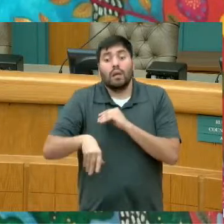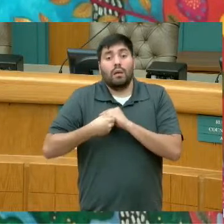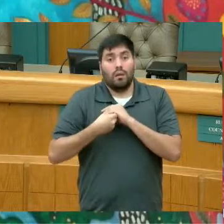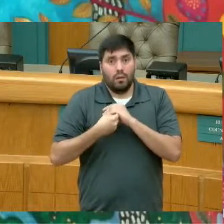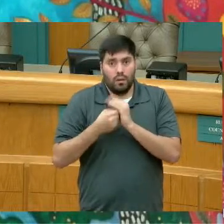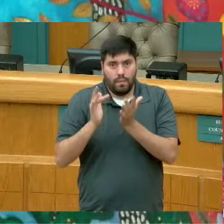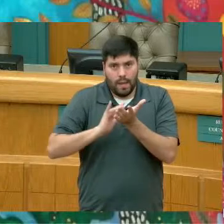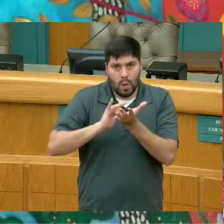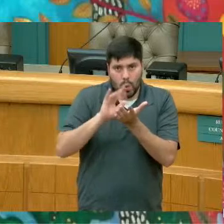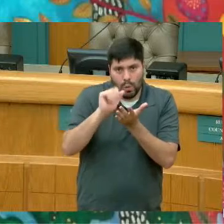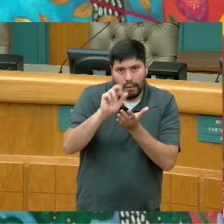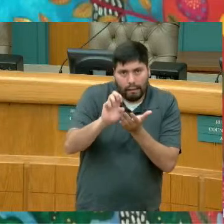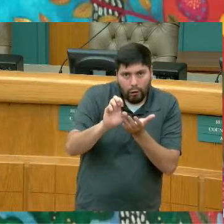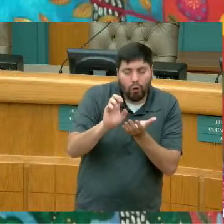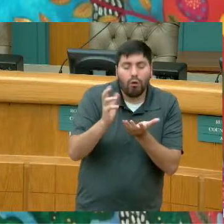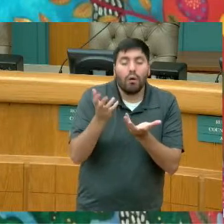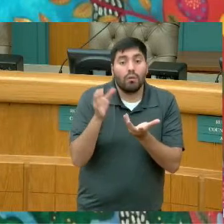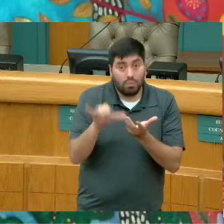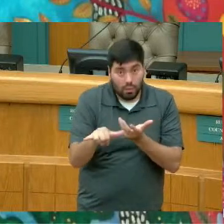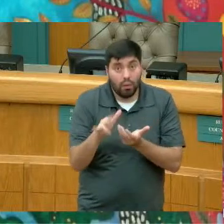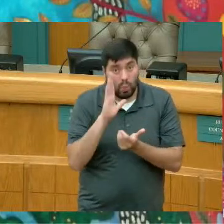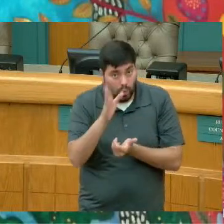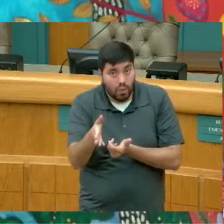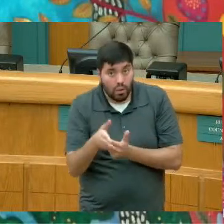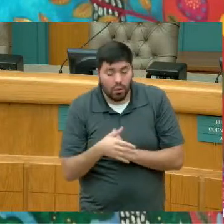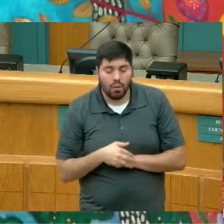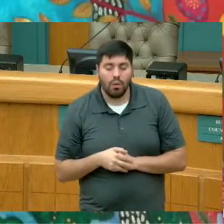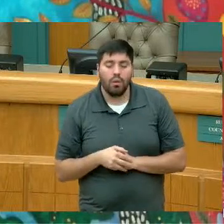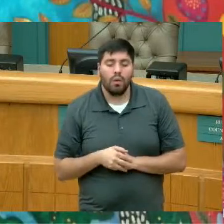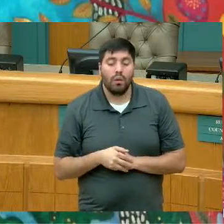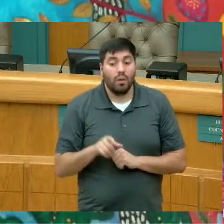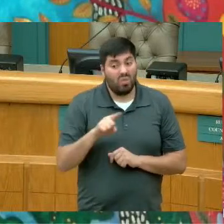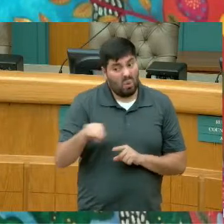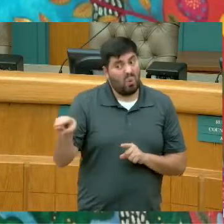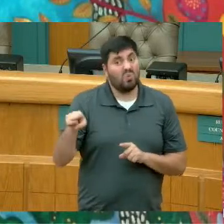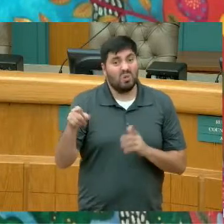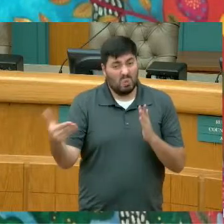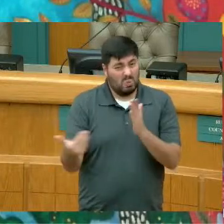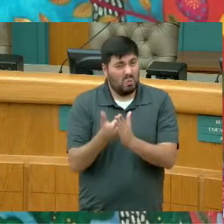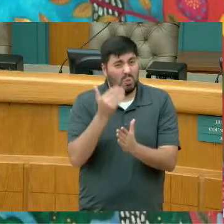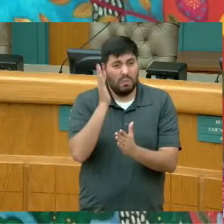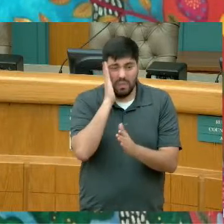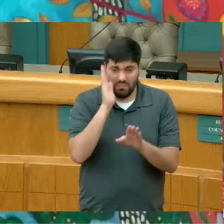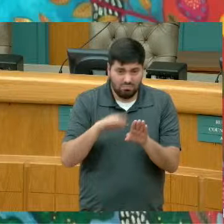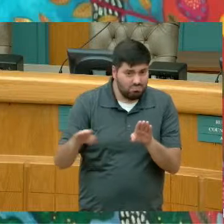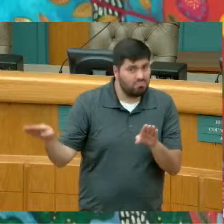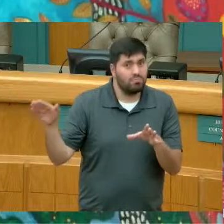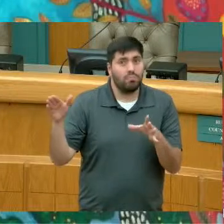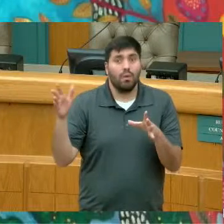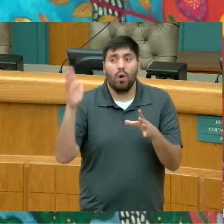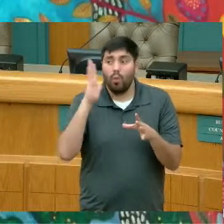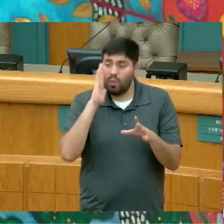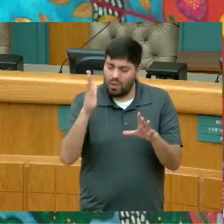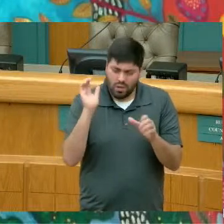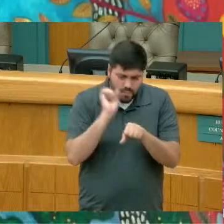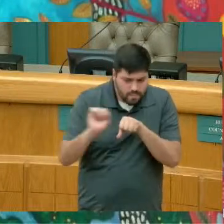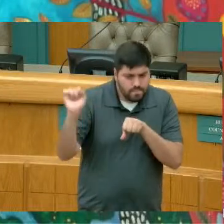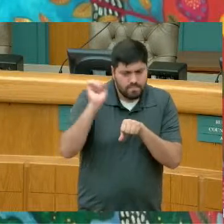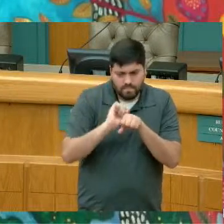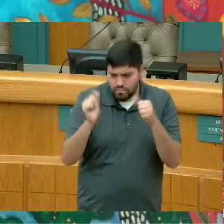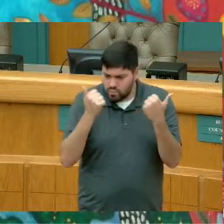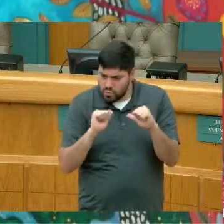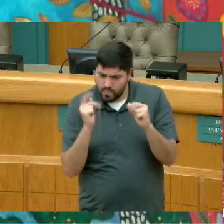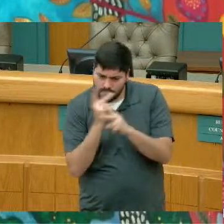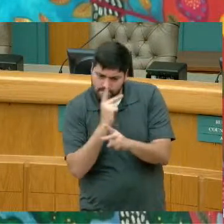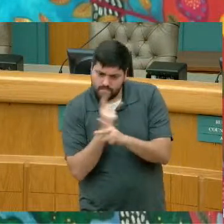supplemental medical care. And these are all new beds that will be put online that we are